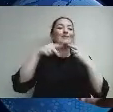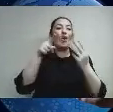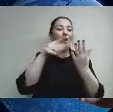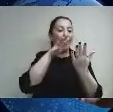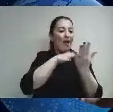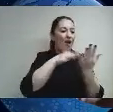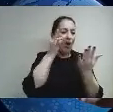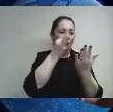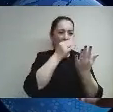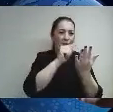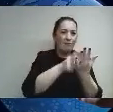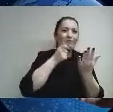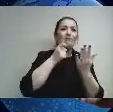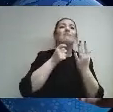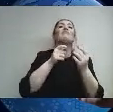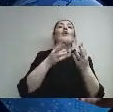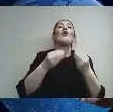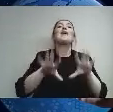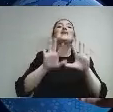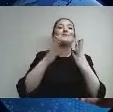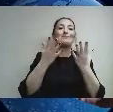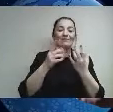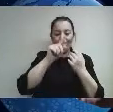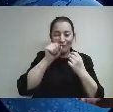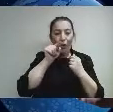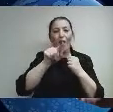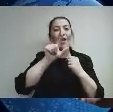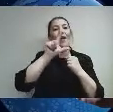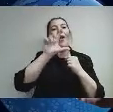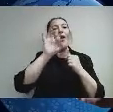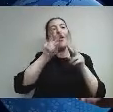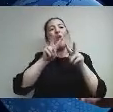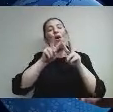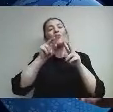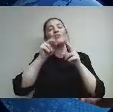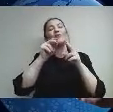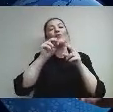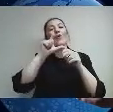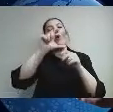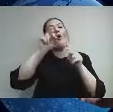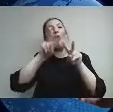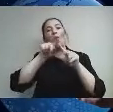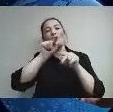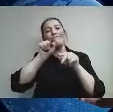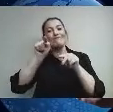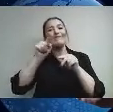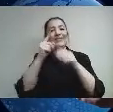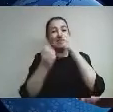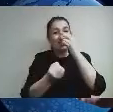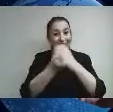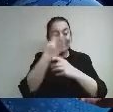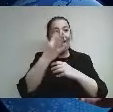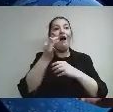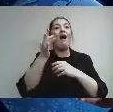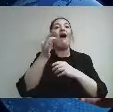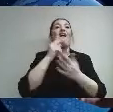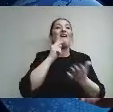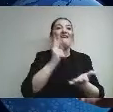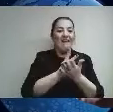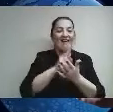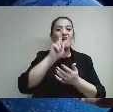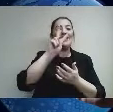step was getting the domain of blindlook.com in February 2019. And